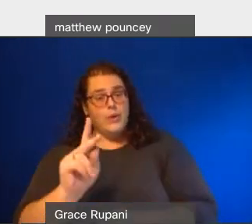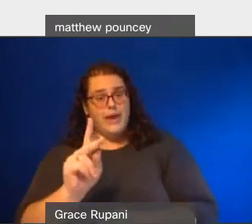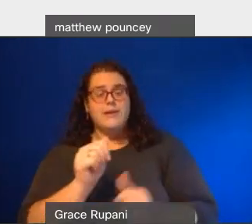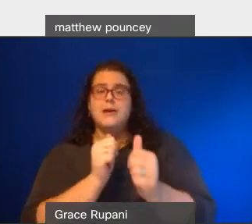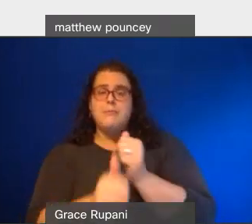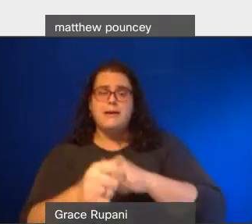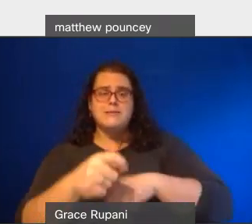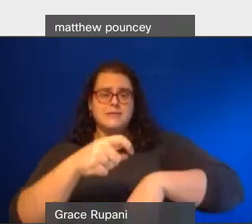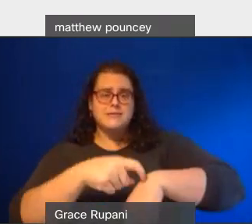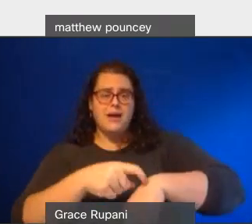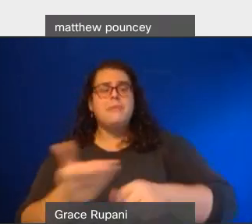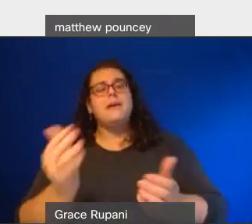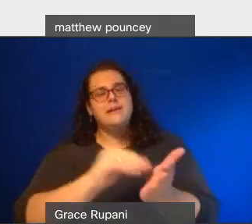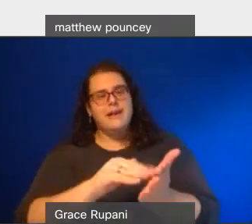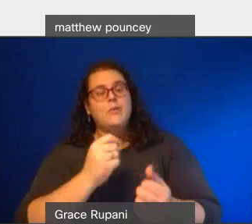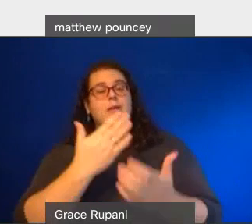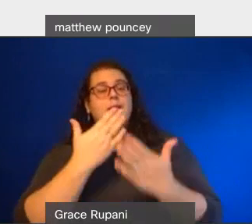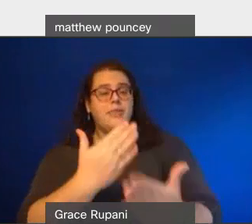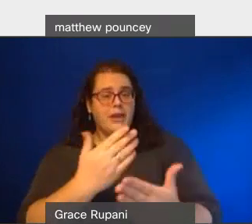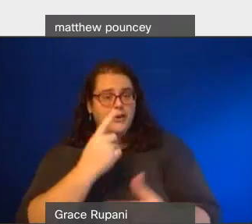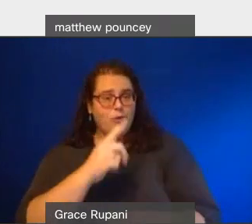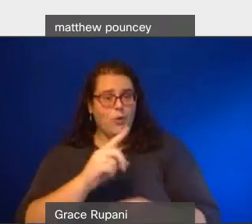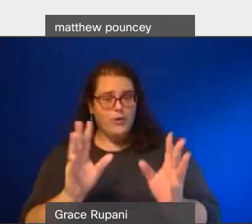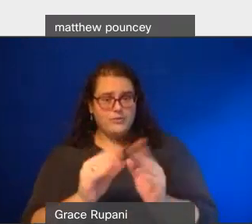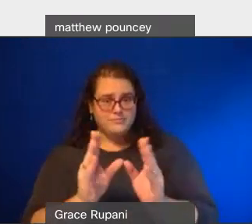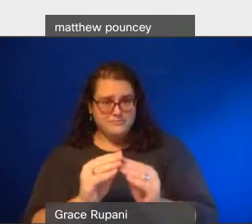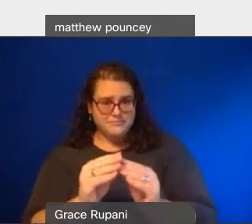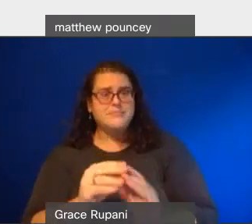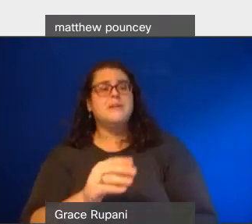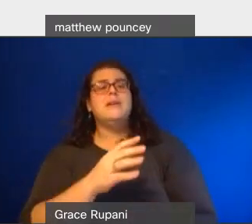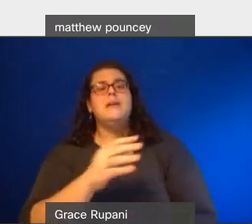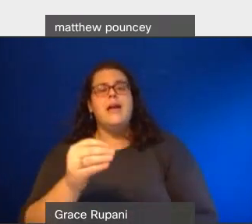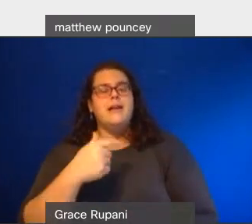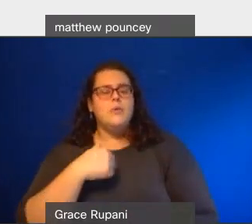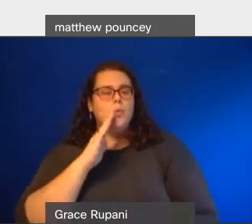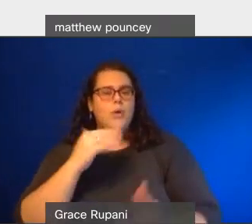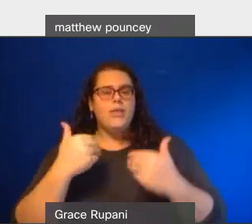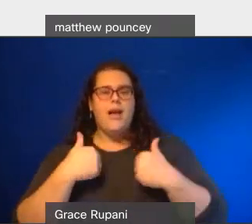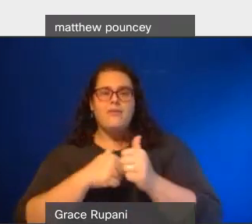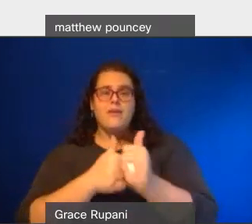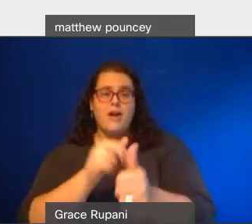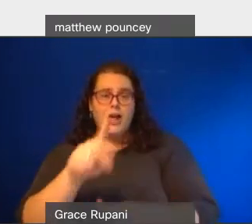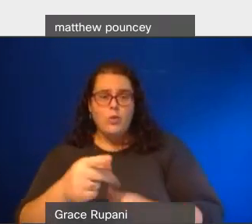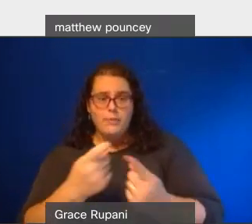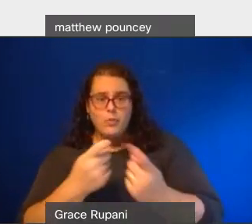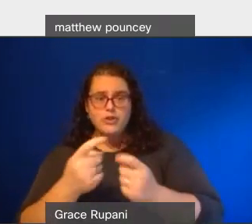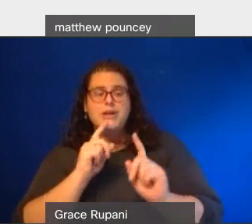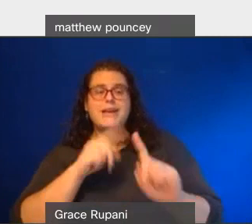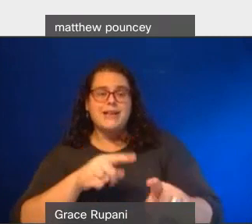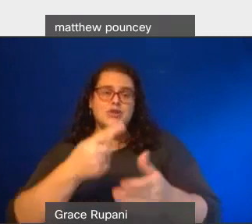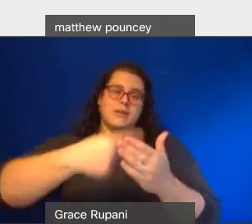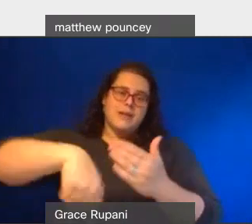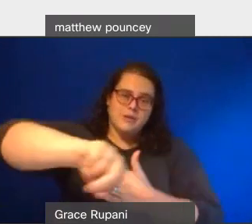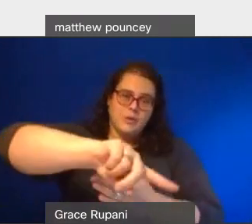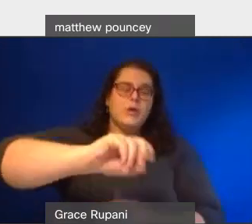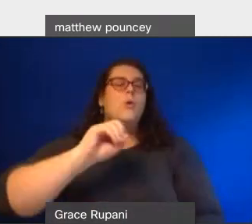we'd like to thank you for the call, and we'll have the follow-up items answered by our next call, or either